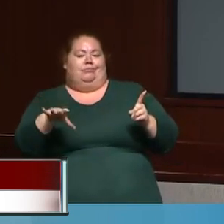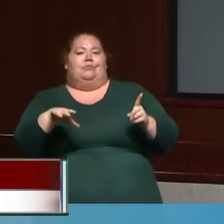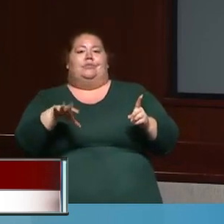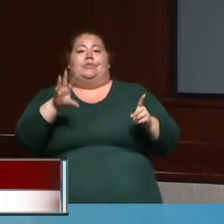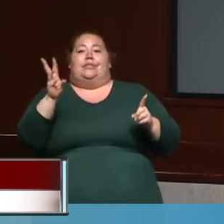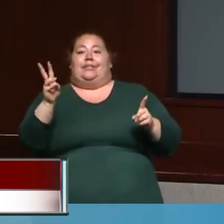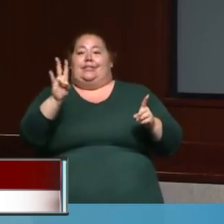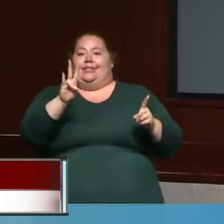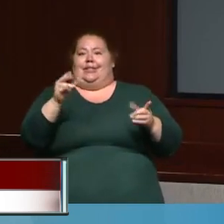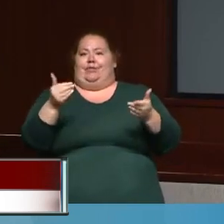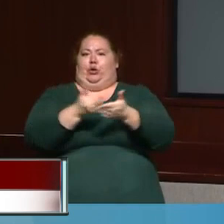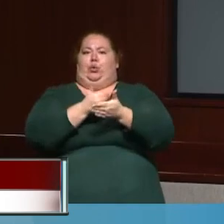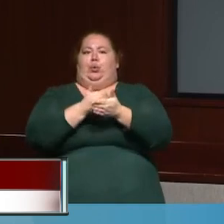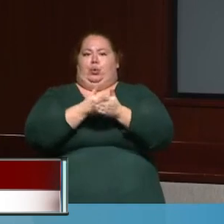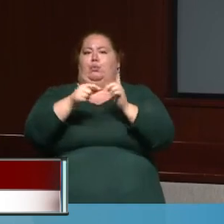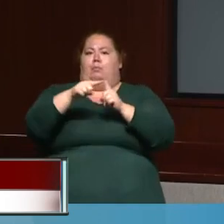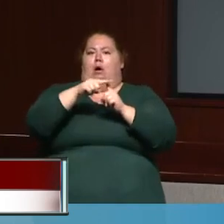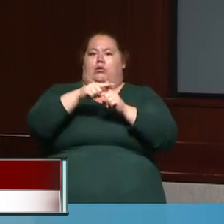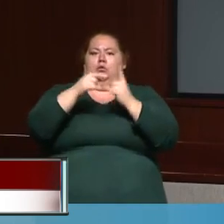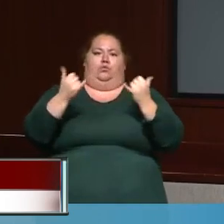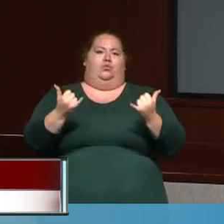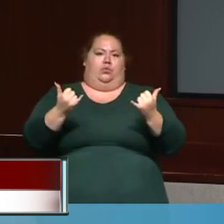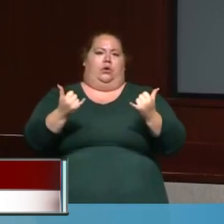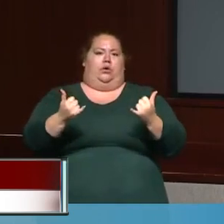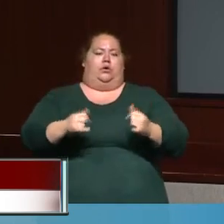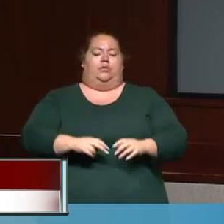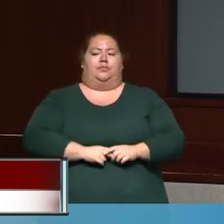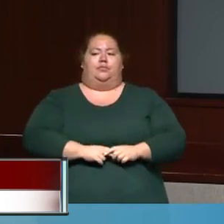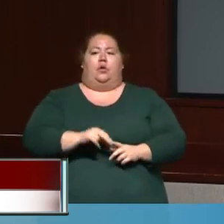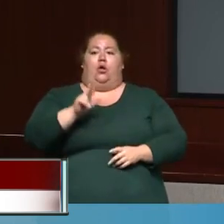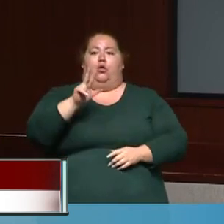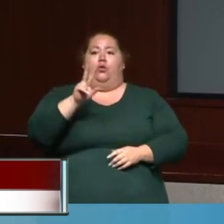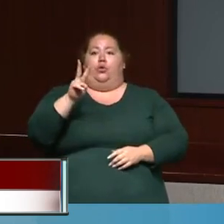new cases that we're reporting out today.